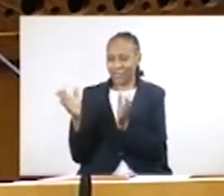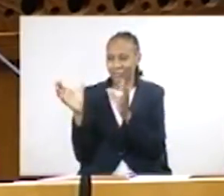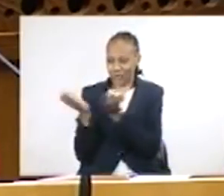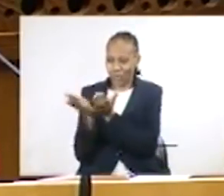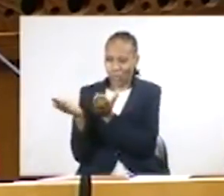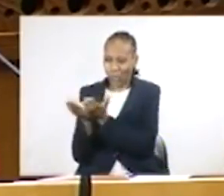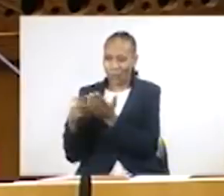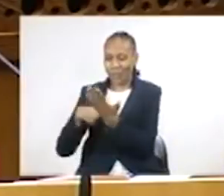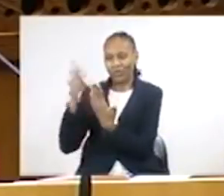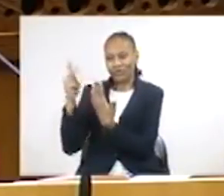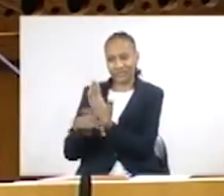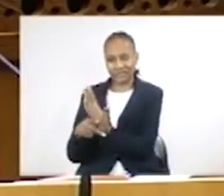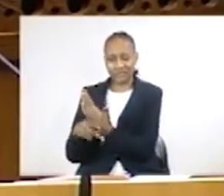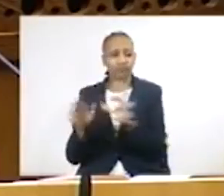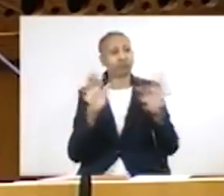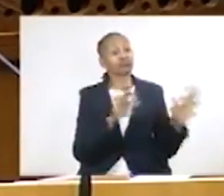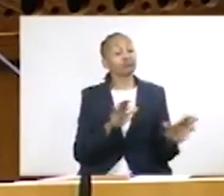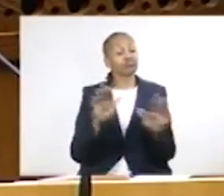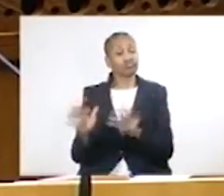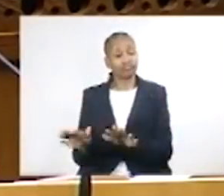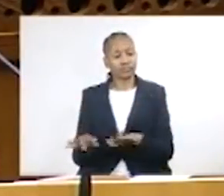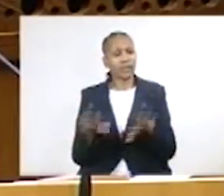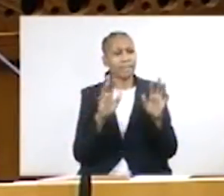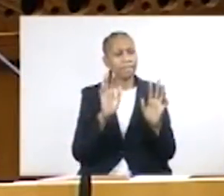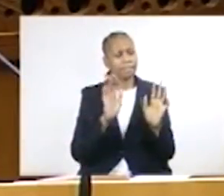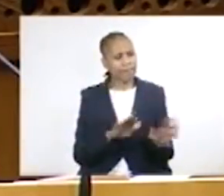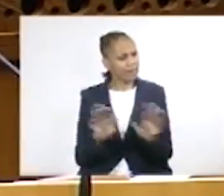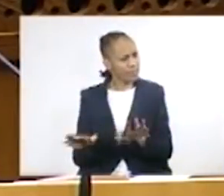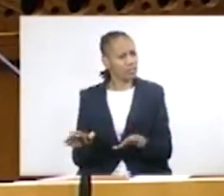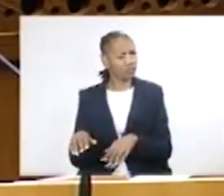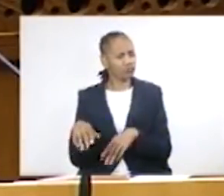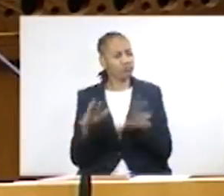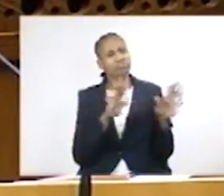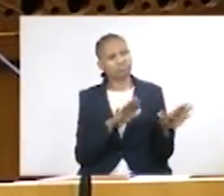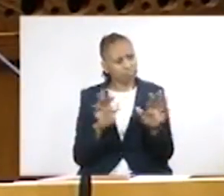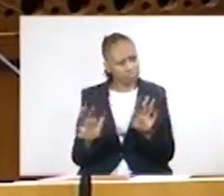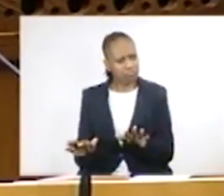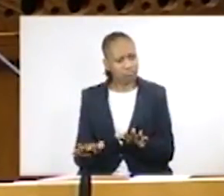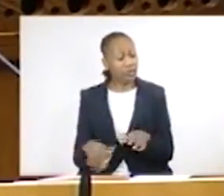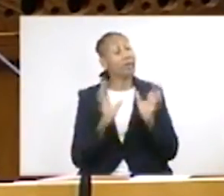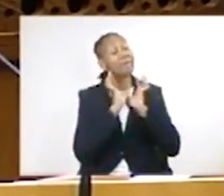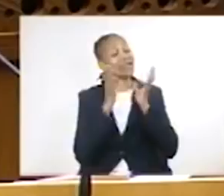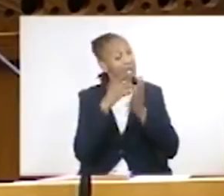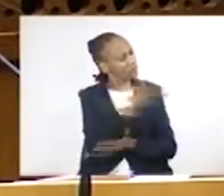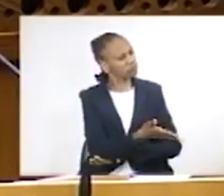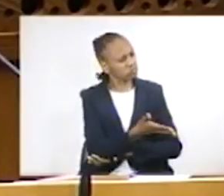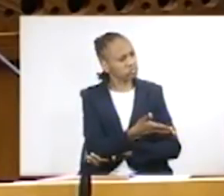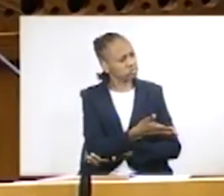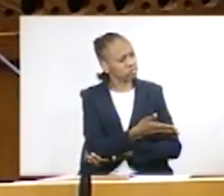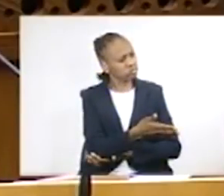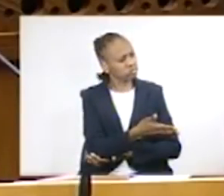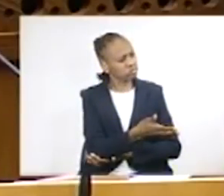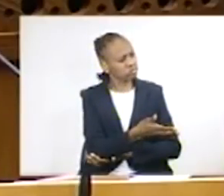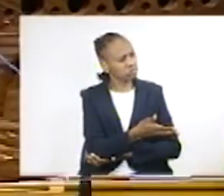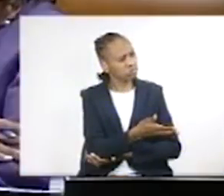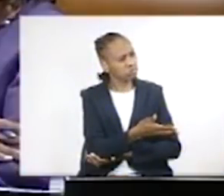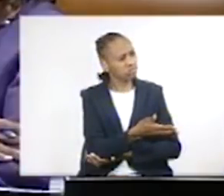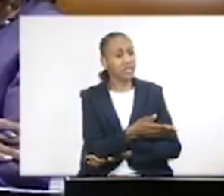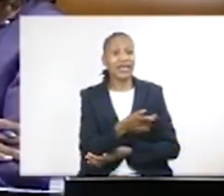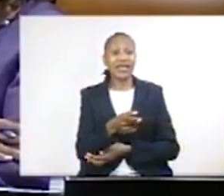back to gear by another name, which Blade in Zimande called 1996 class project and the most